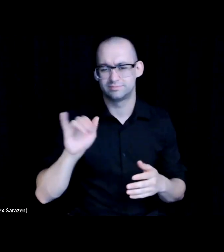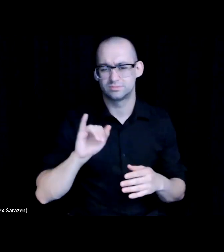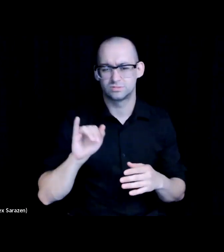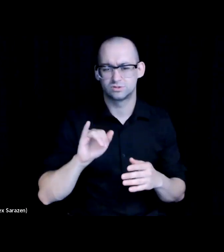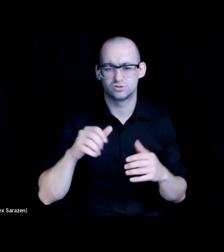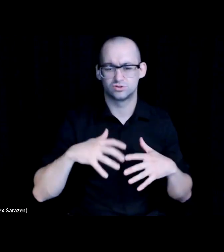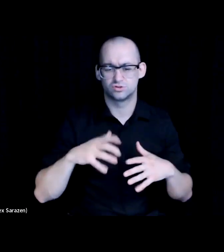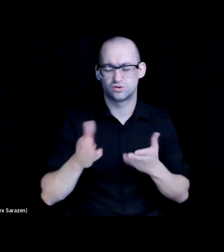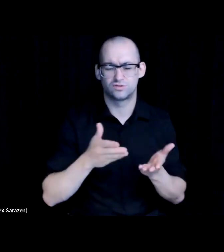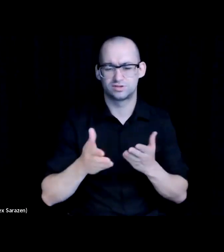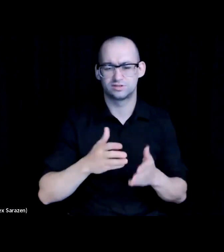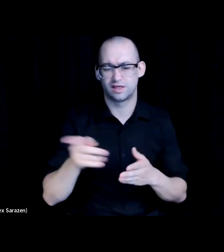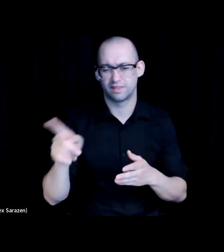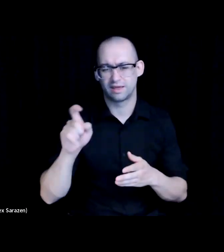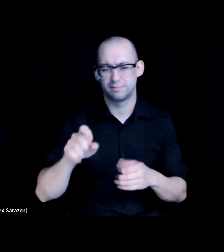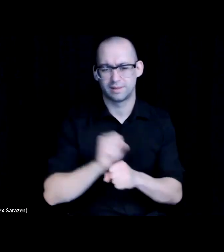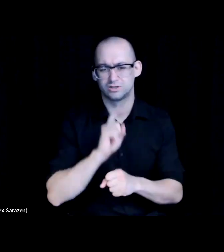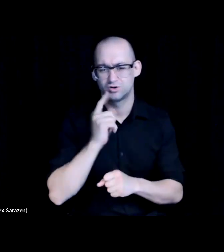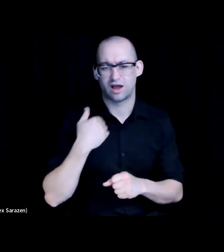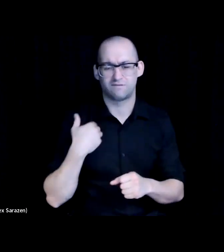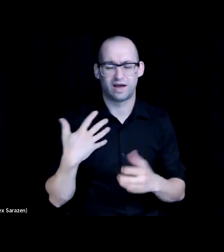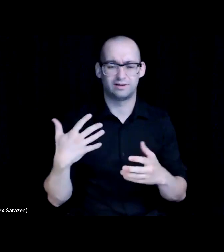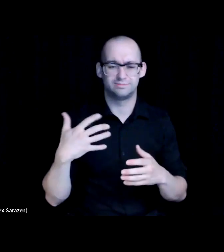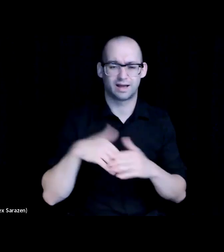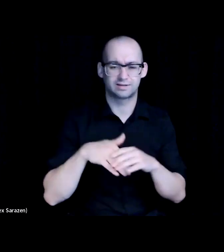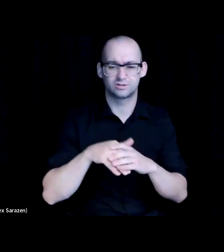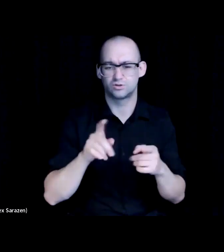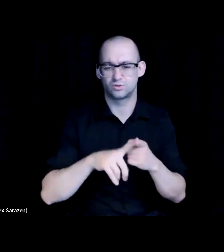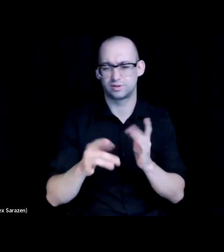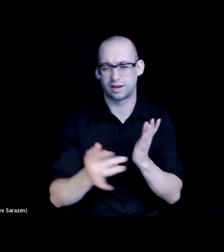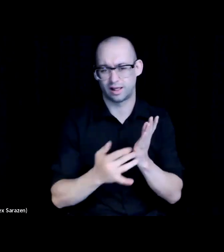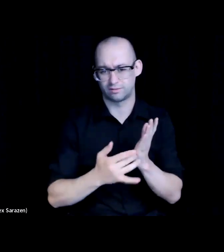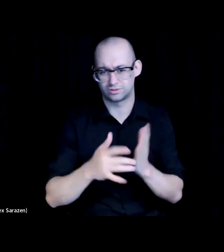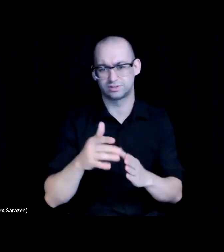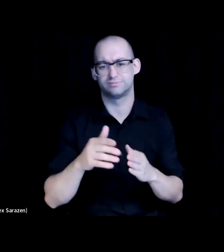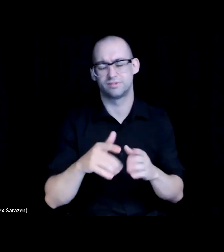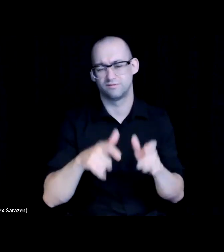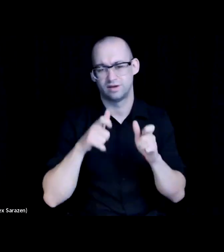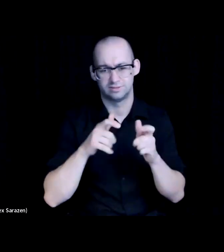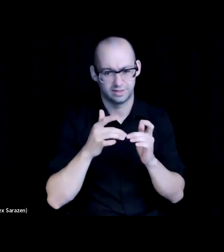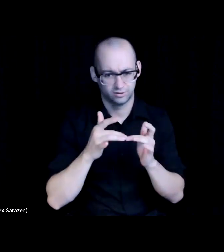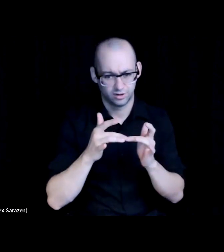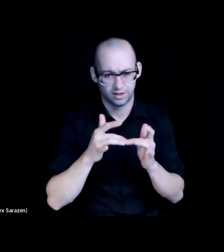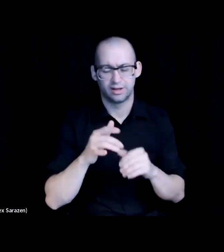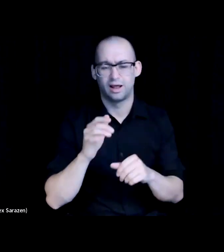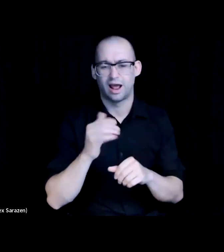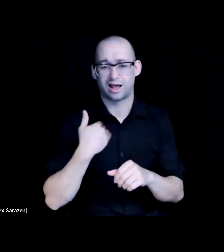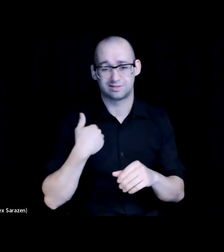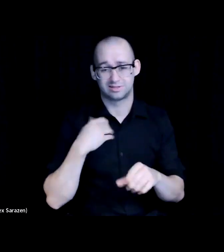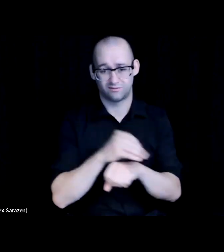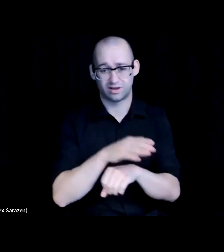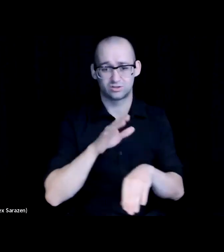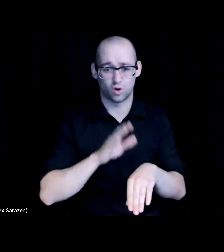access to technology, including broadband, has profound effects not only on individual empowerment,